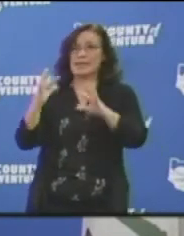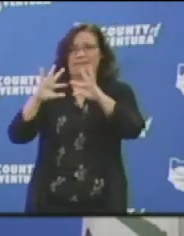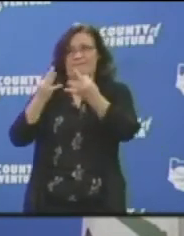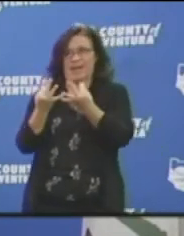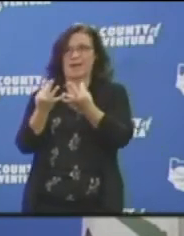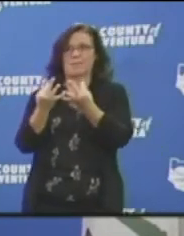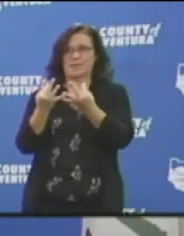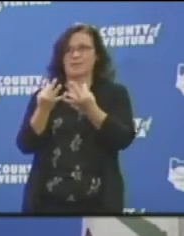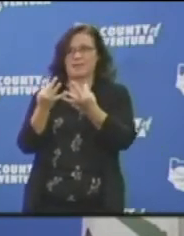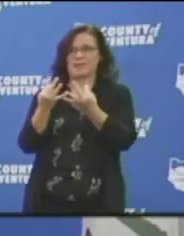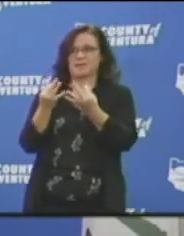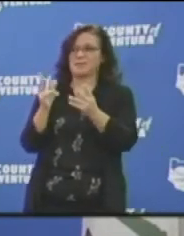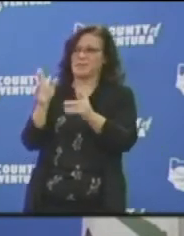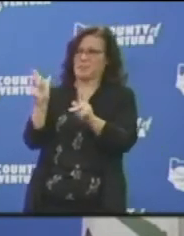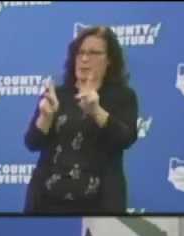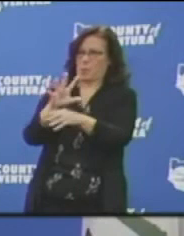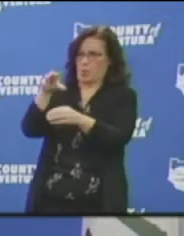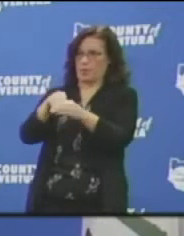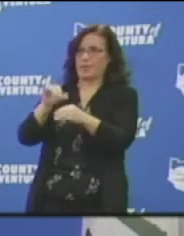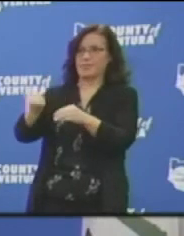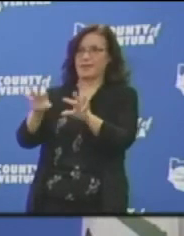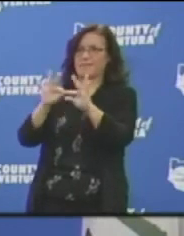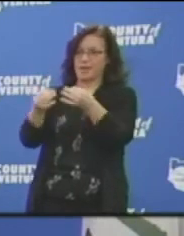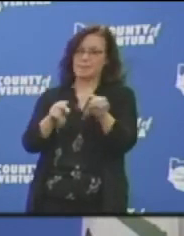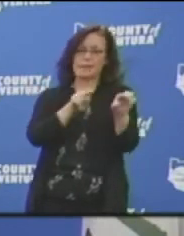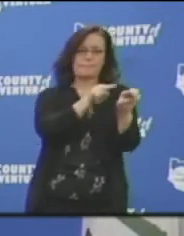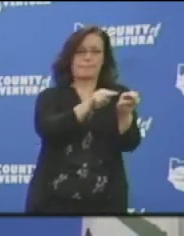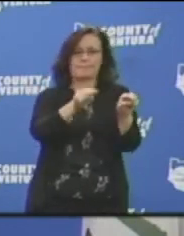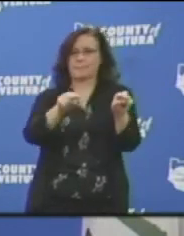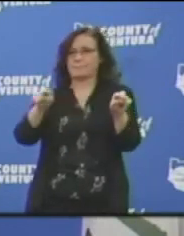in the intensive care, all with COVID-19.